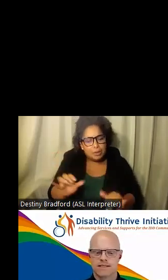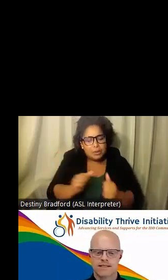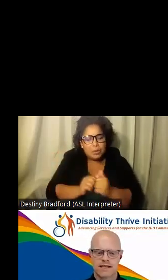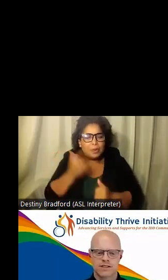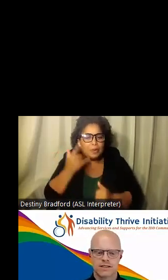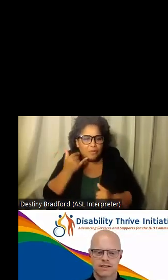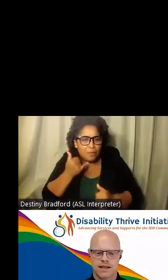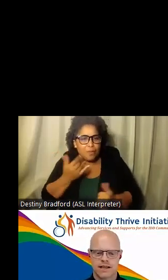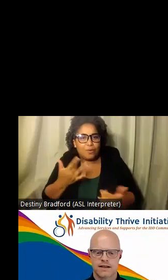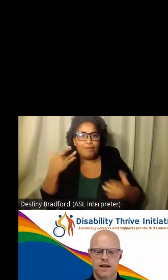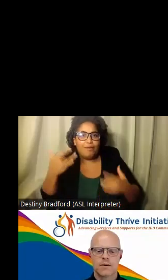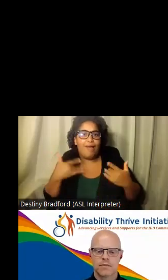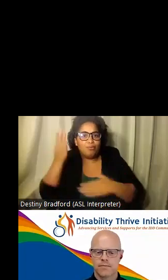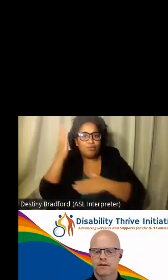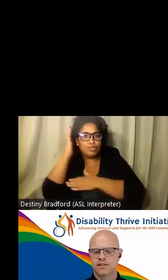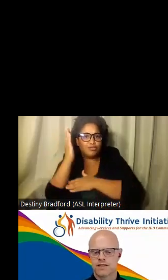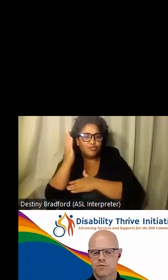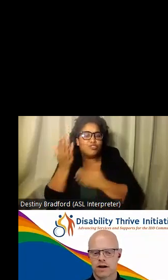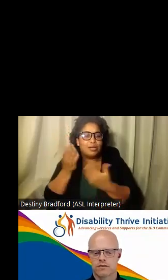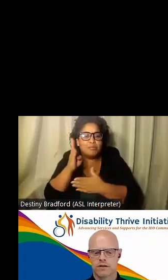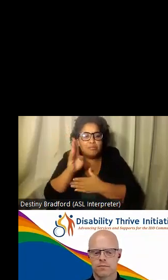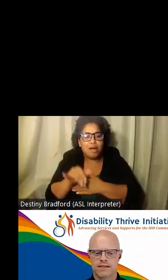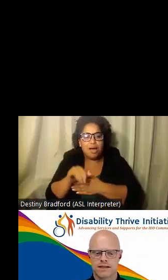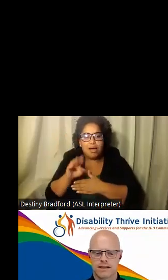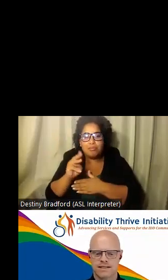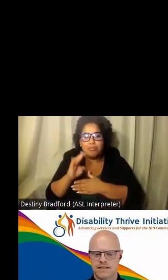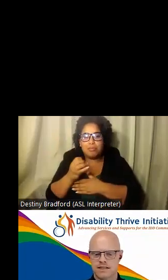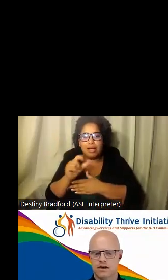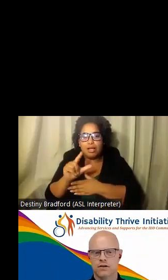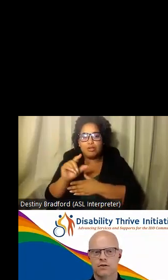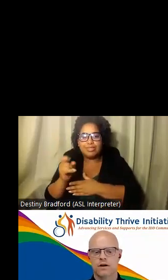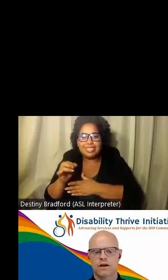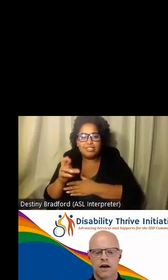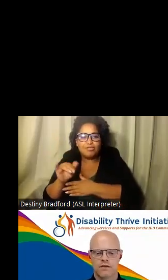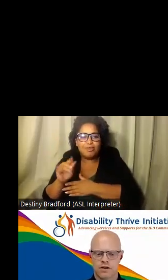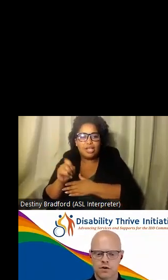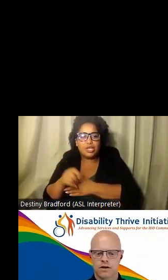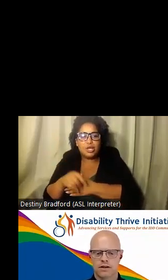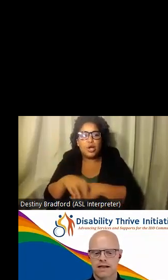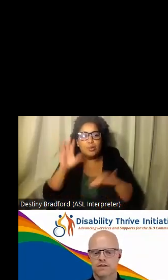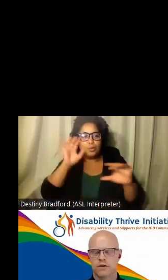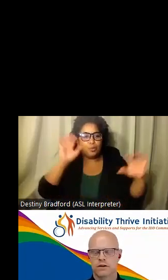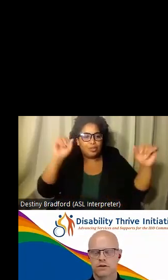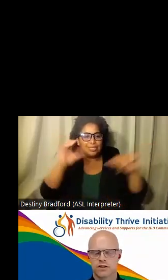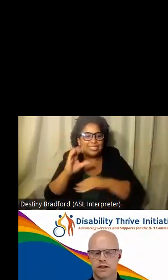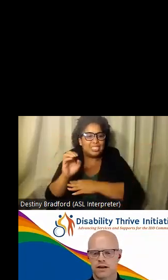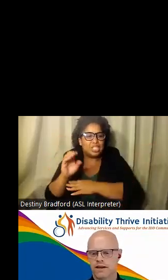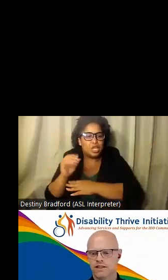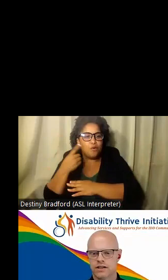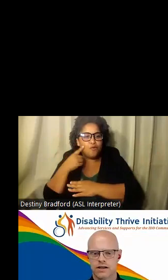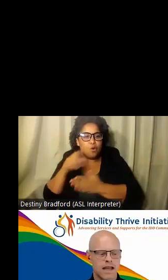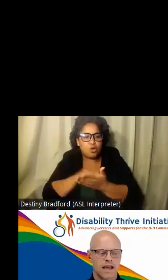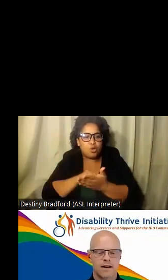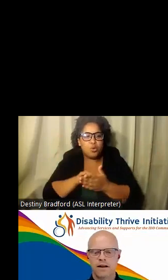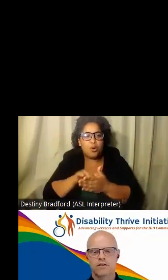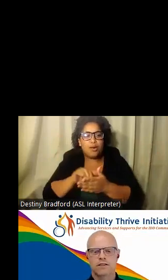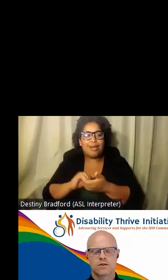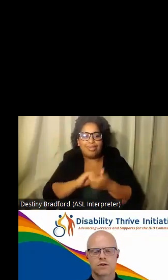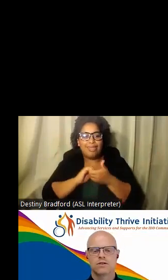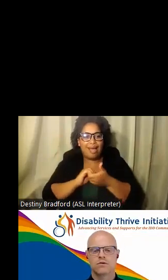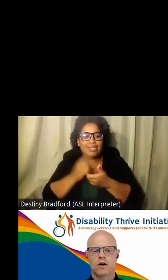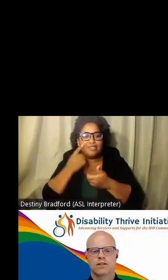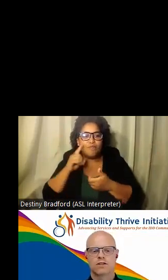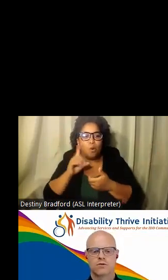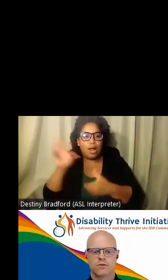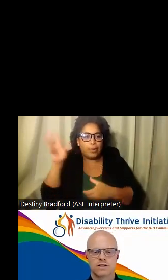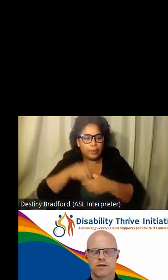to have a presentation today by Michael Searider, the president and CEO of the New York Alliance for Inclusion and Innovation. And Michael is